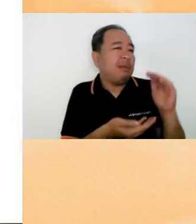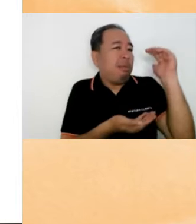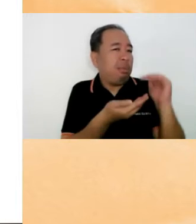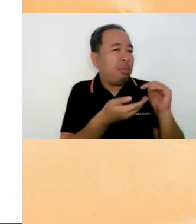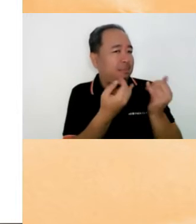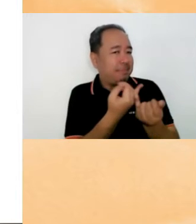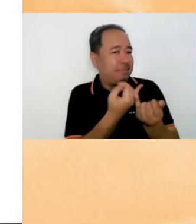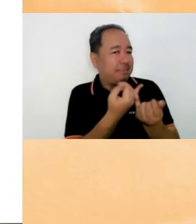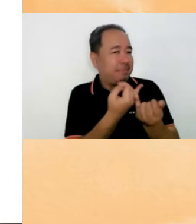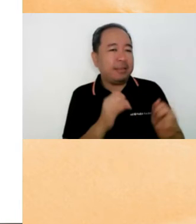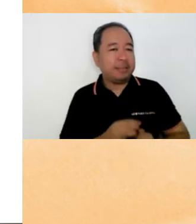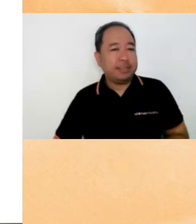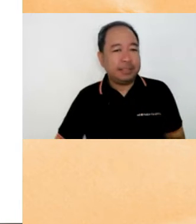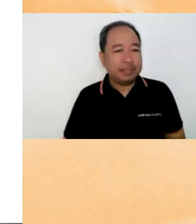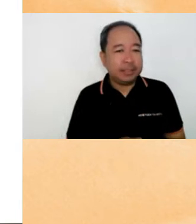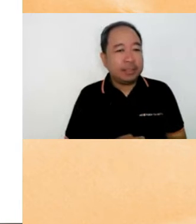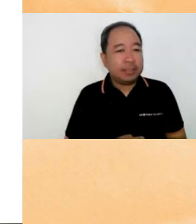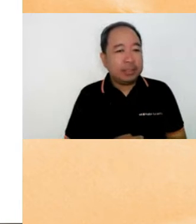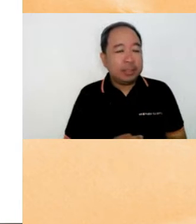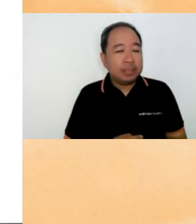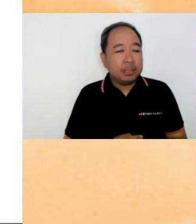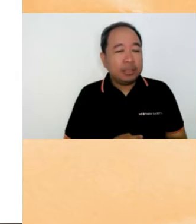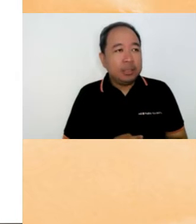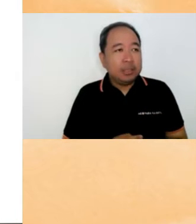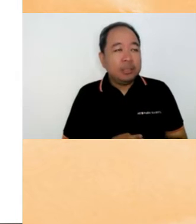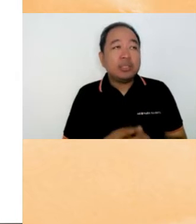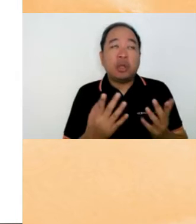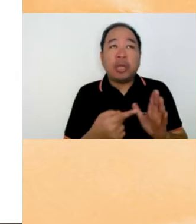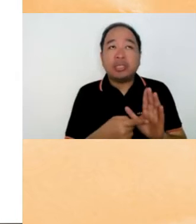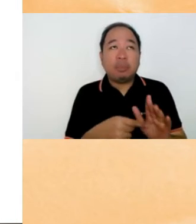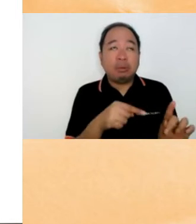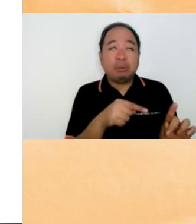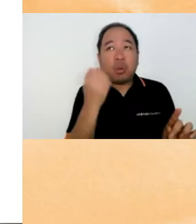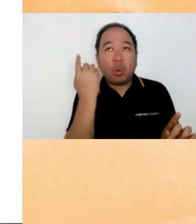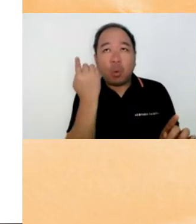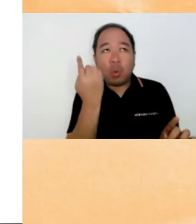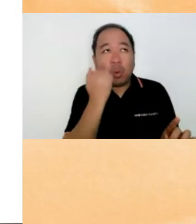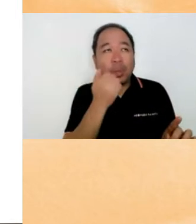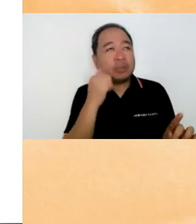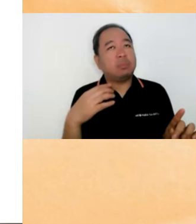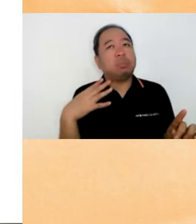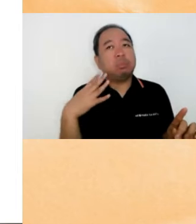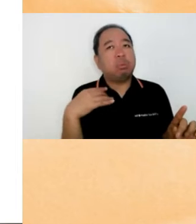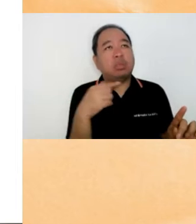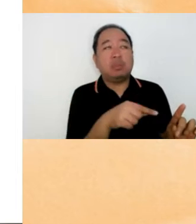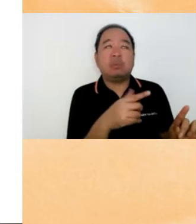waiting for the child to be able to do something like finishing his food or keeping his